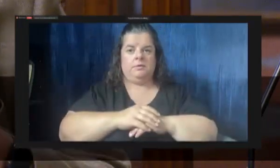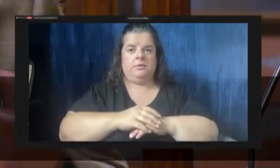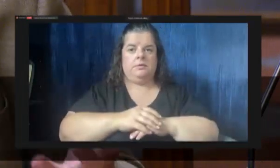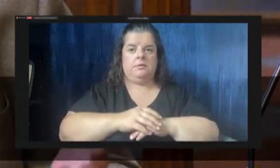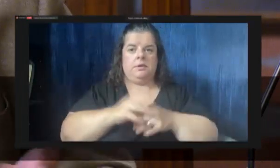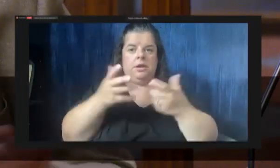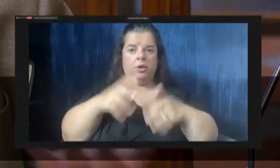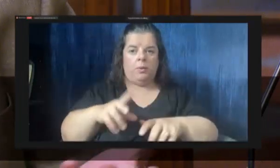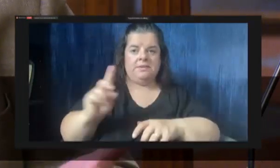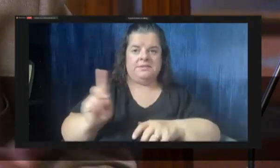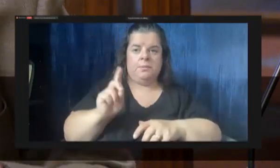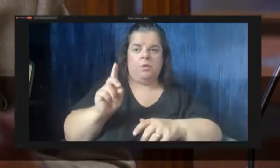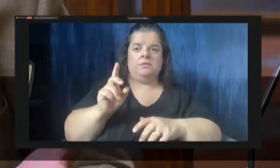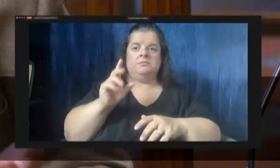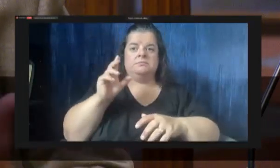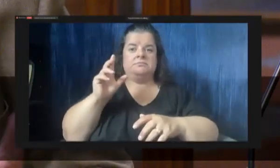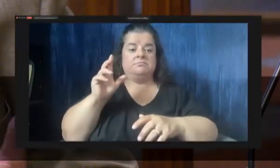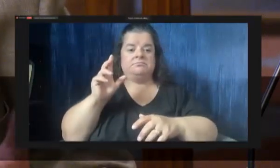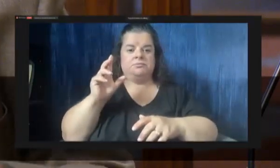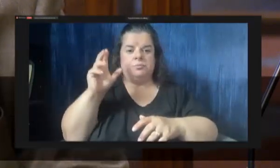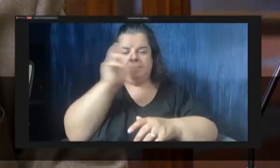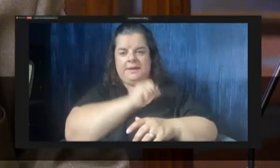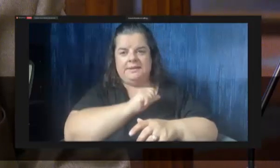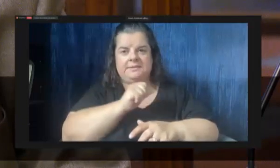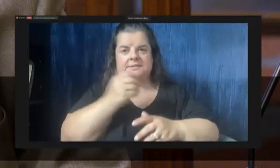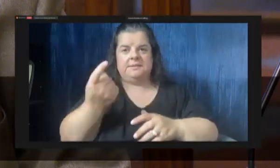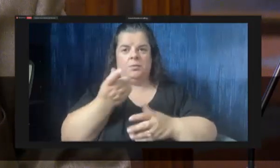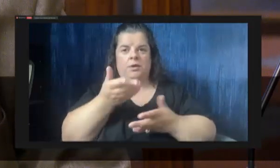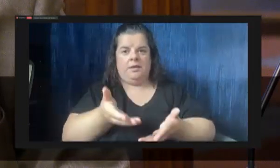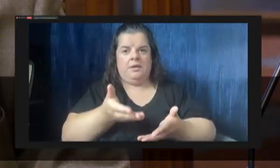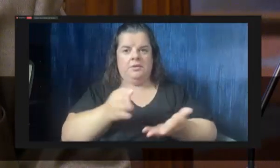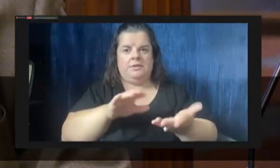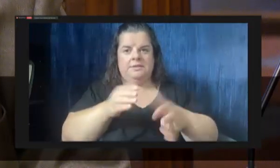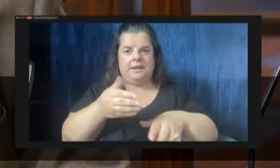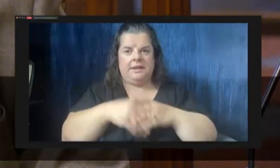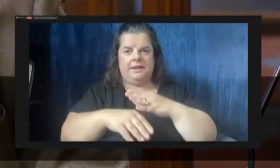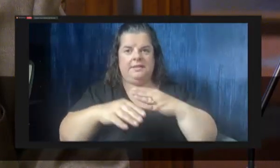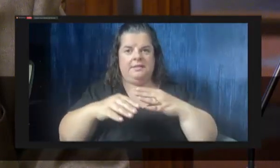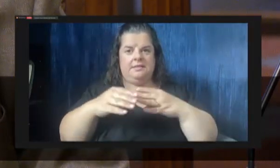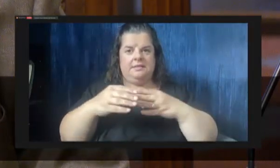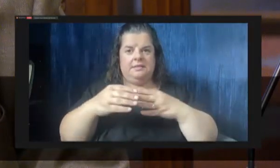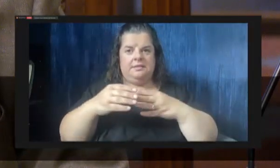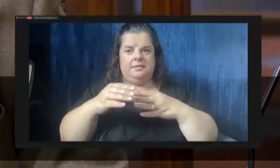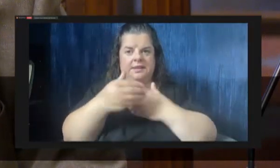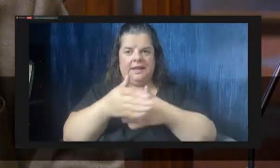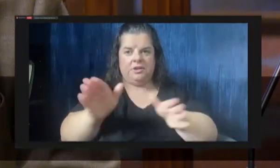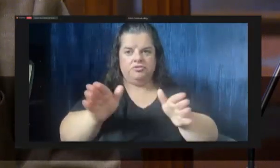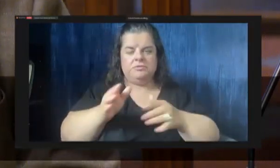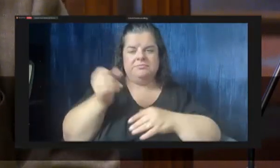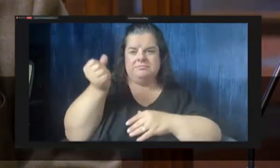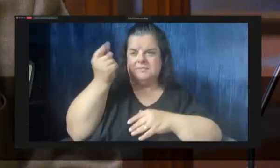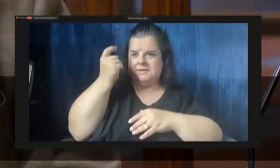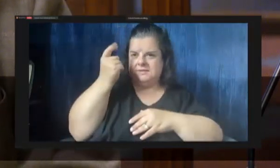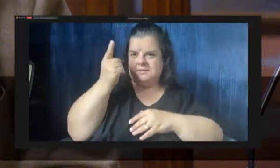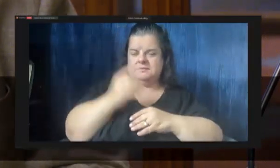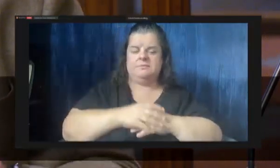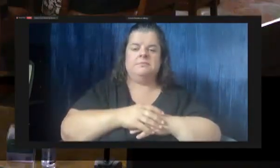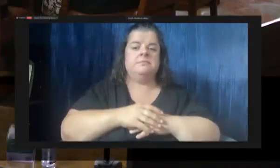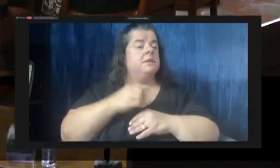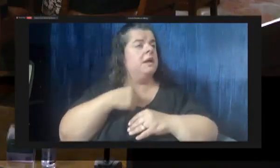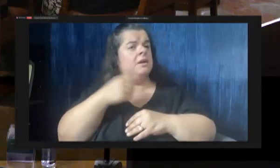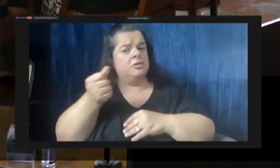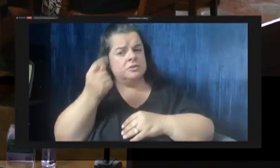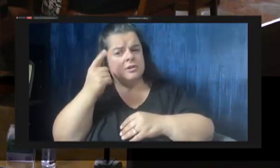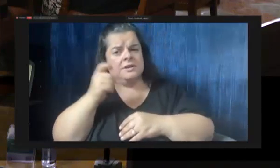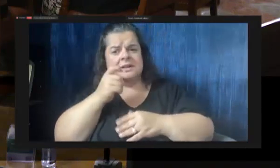not, we don't want an animal to be somewhere and die in a cage. that makes sense. So, yeah, and I understand that. I'm not